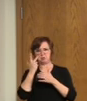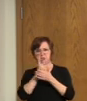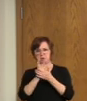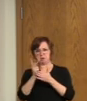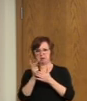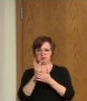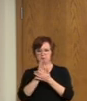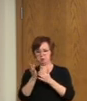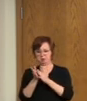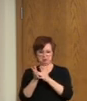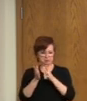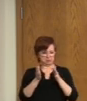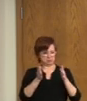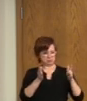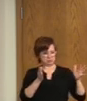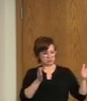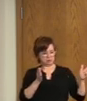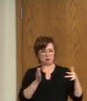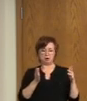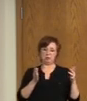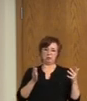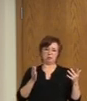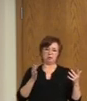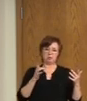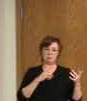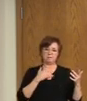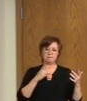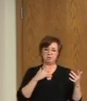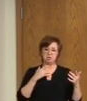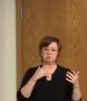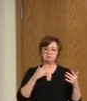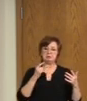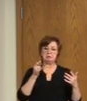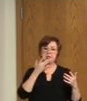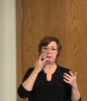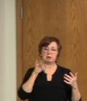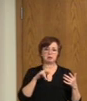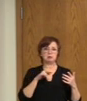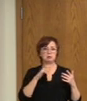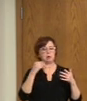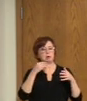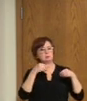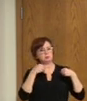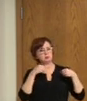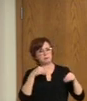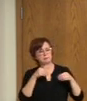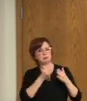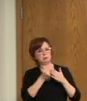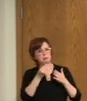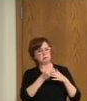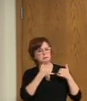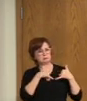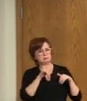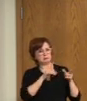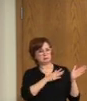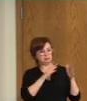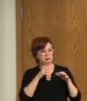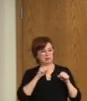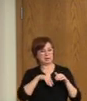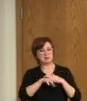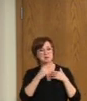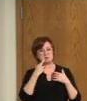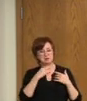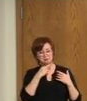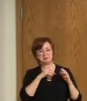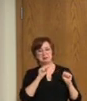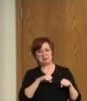fairly open in terms of being able to have the retail sector open, being able to, be able to go to a restaurant. a lot of this